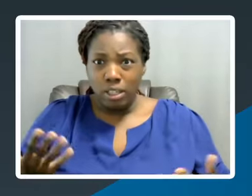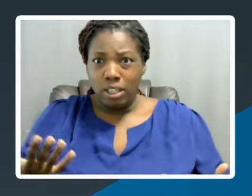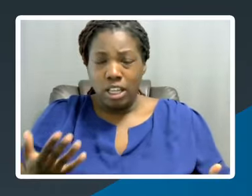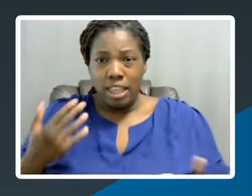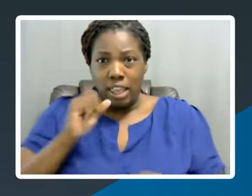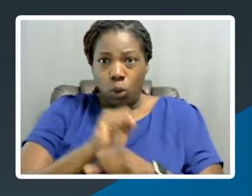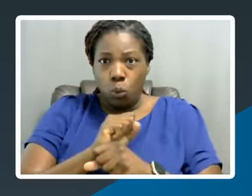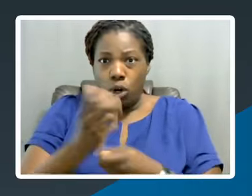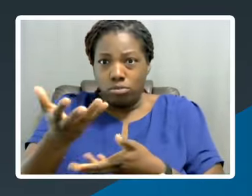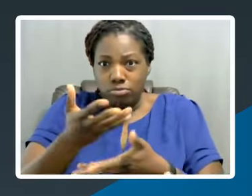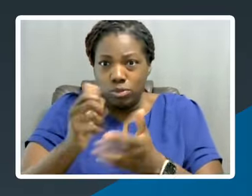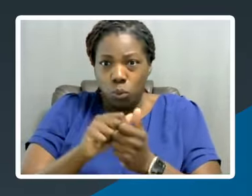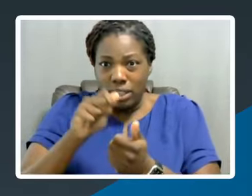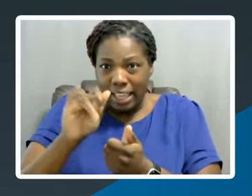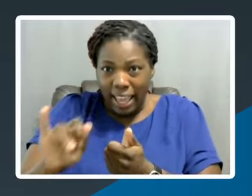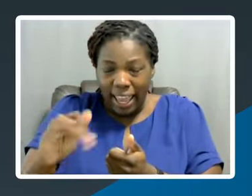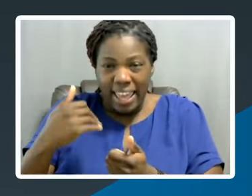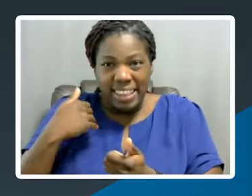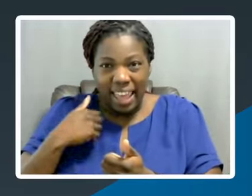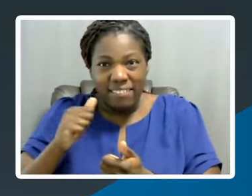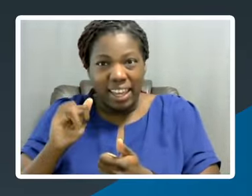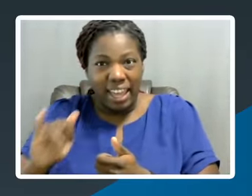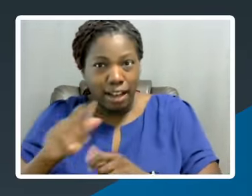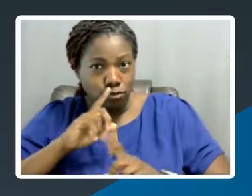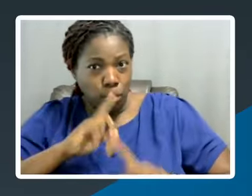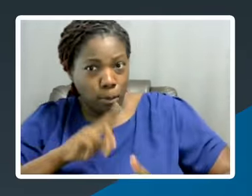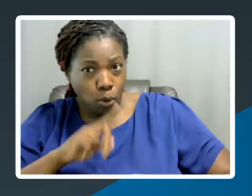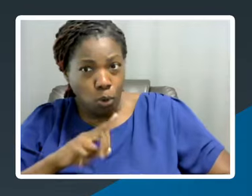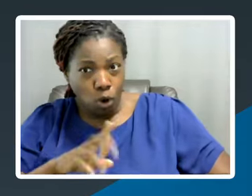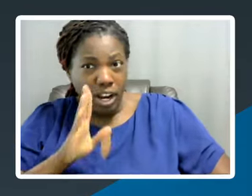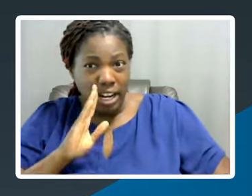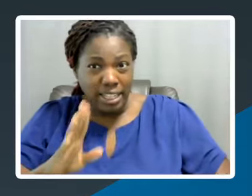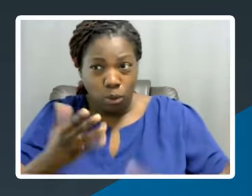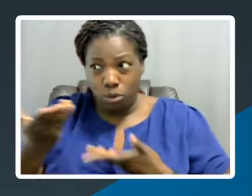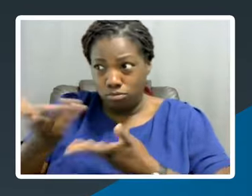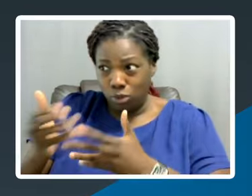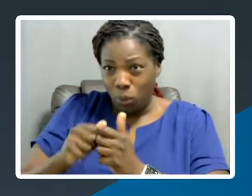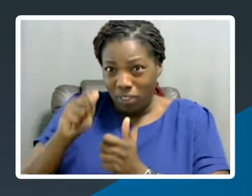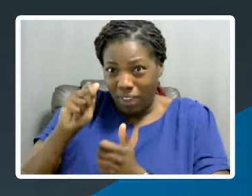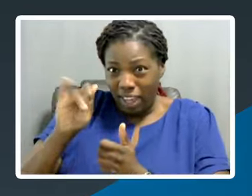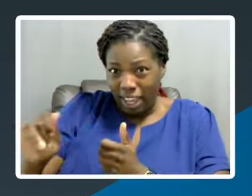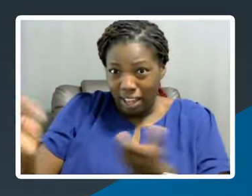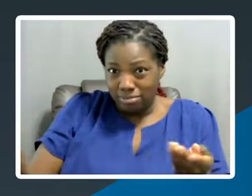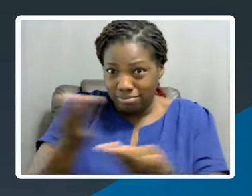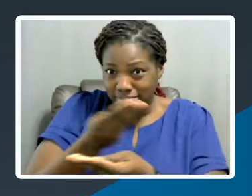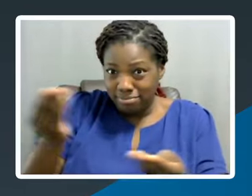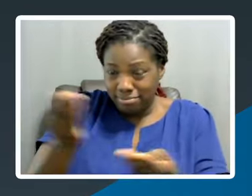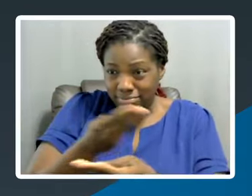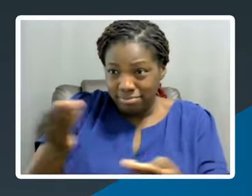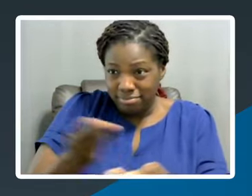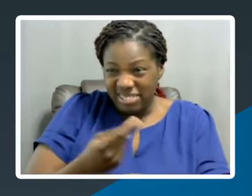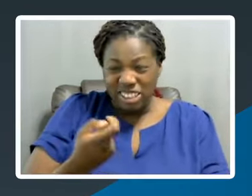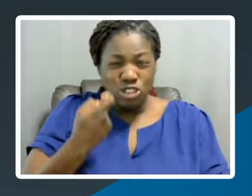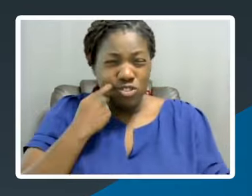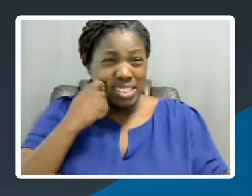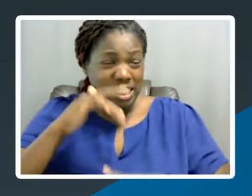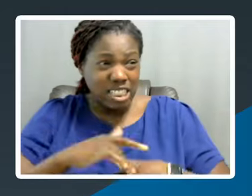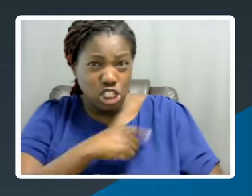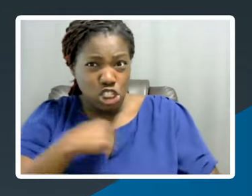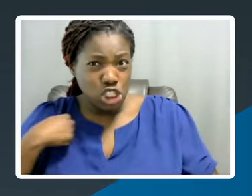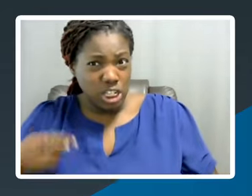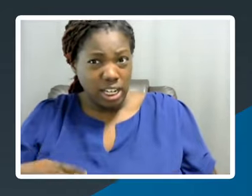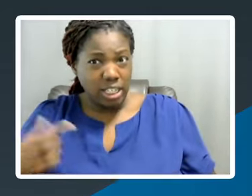They will have AI reporting to them. And in some cases, they will report to AI. I was in China recently talking to some